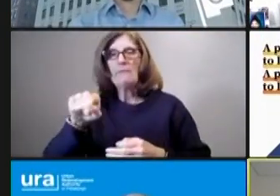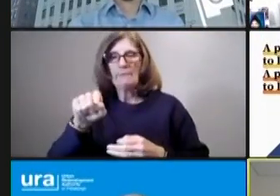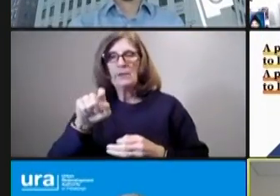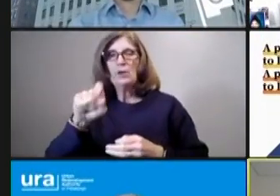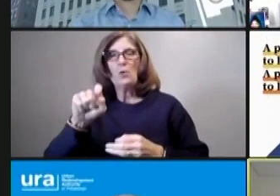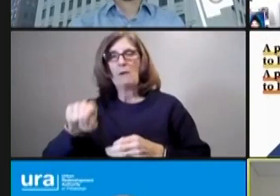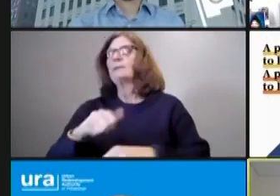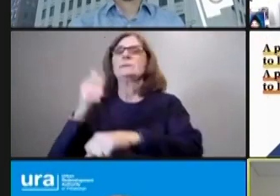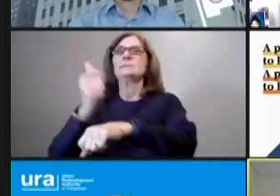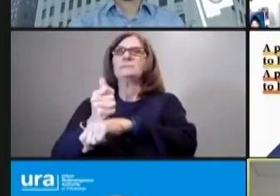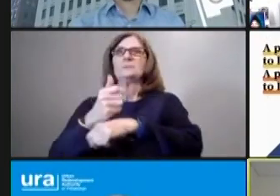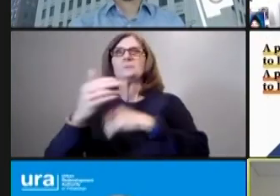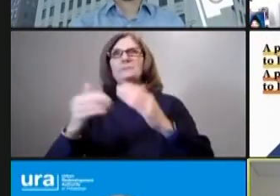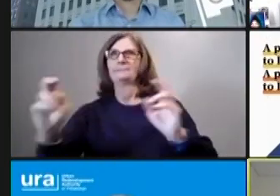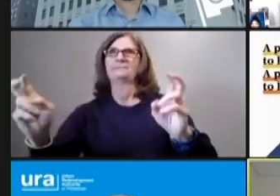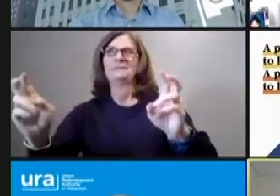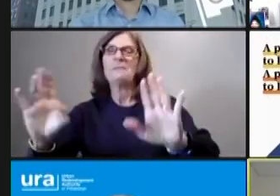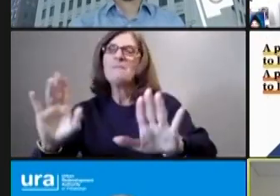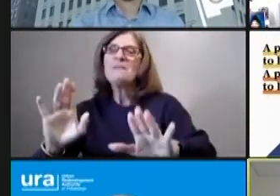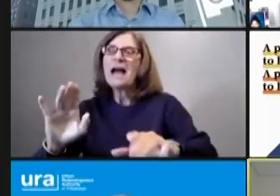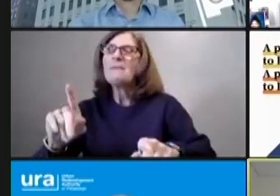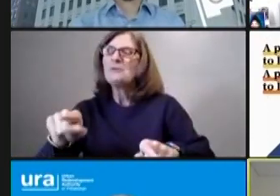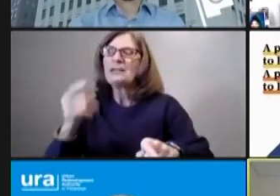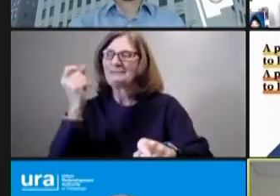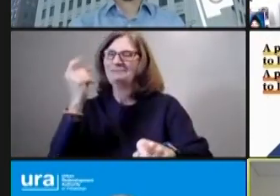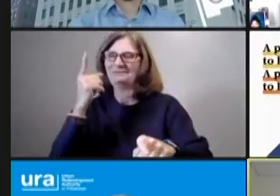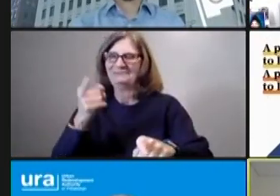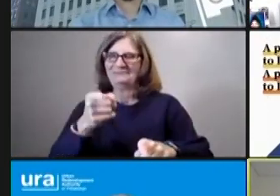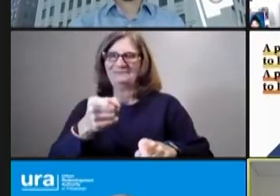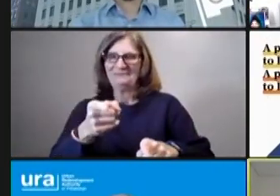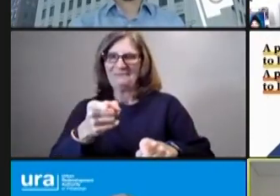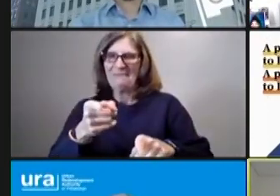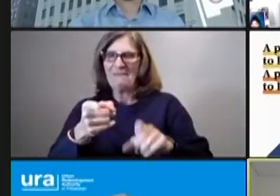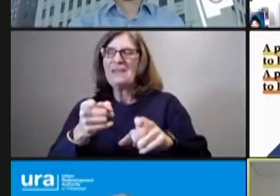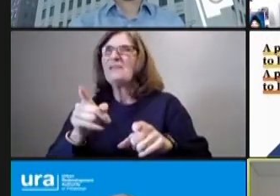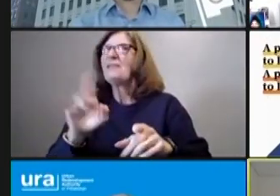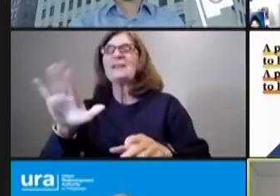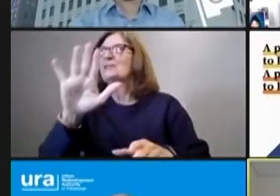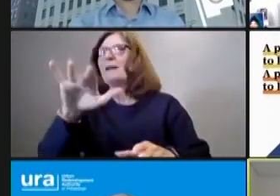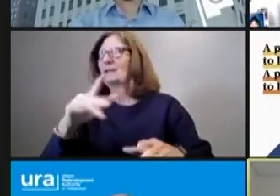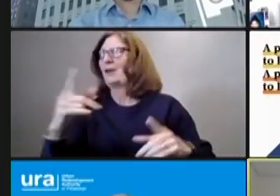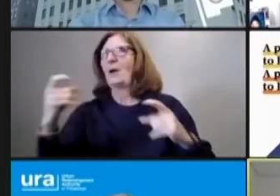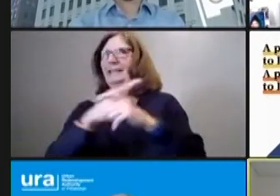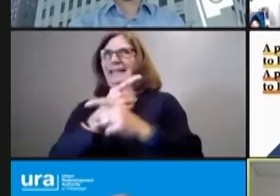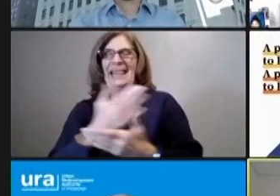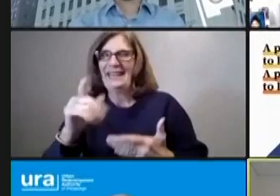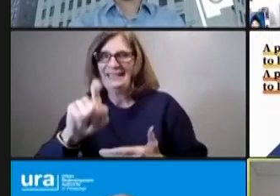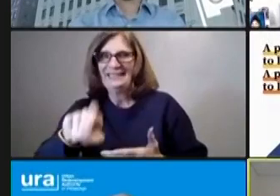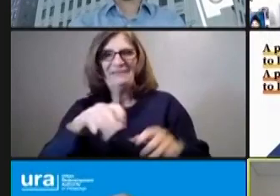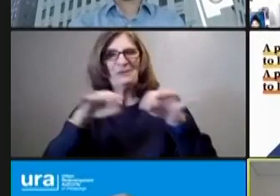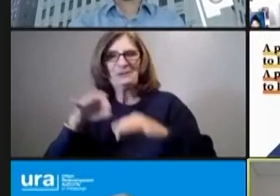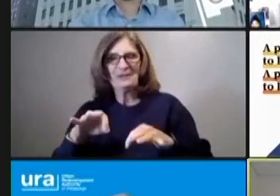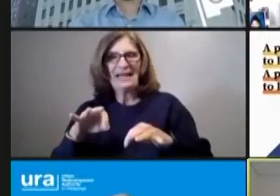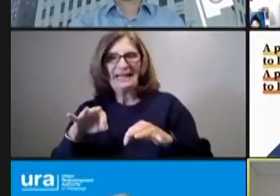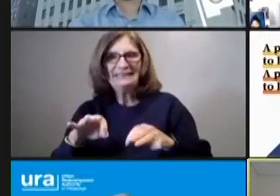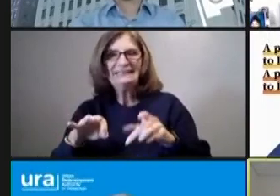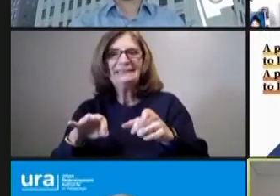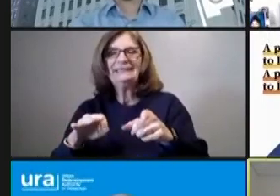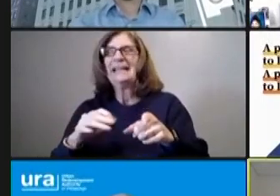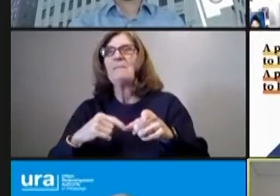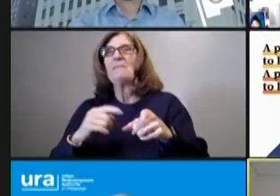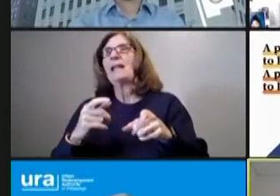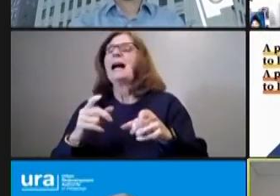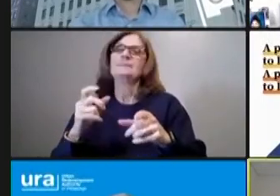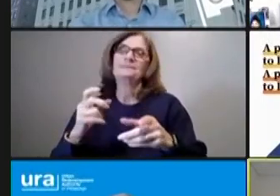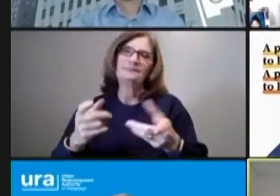establish supersedious. I'm also going to acknowledge I'm explaining some complicated stuff. So, and it's stuff that I deal with daily. You